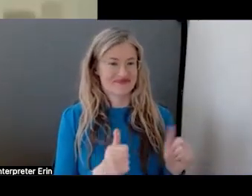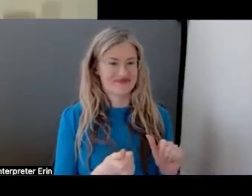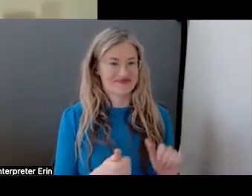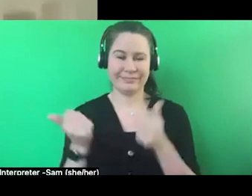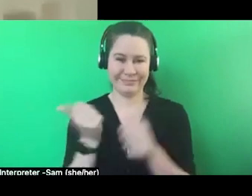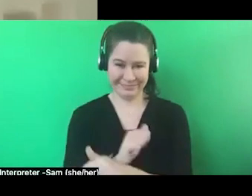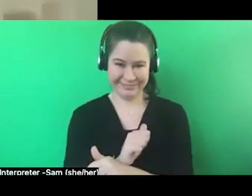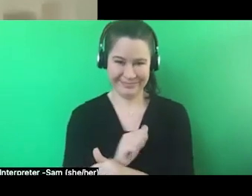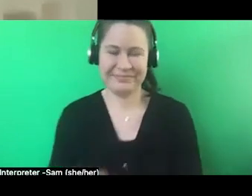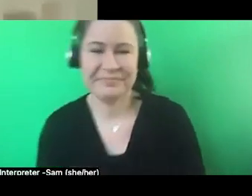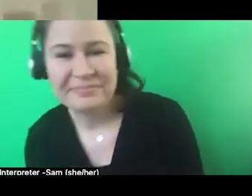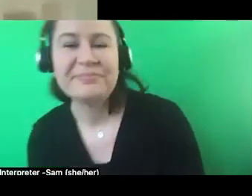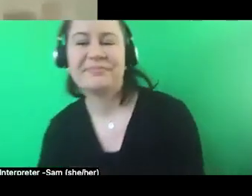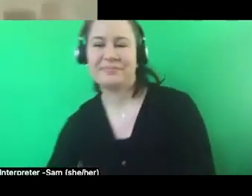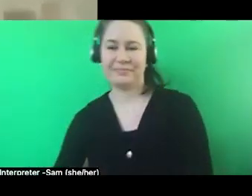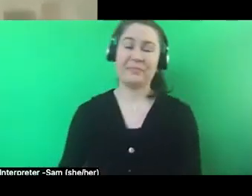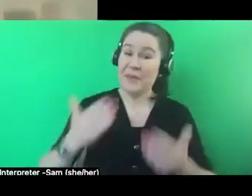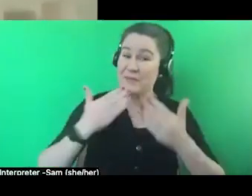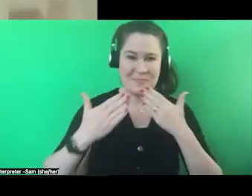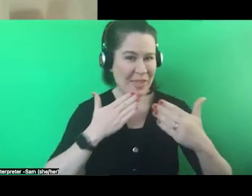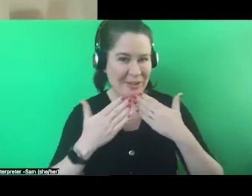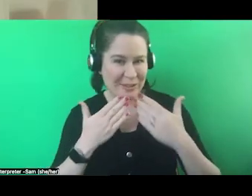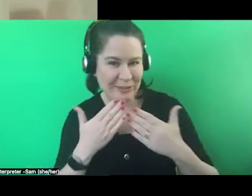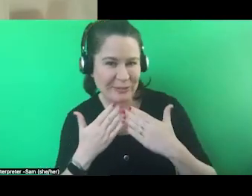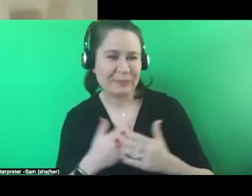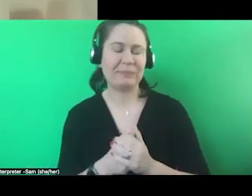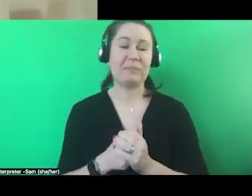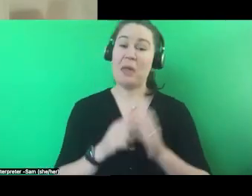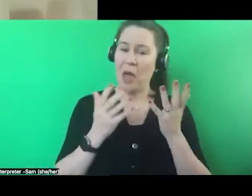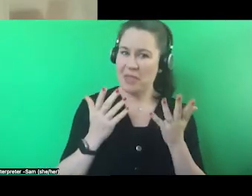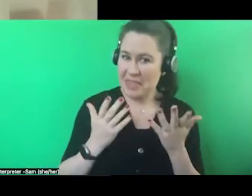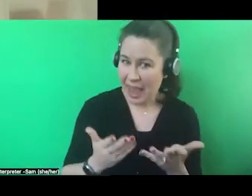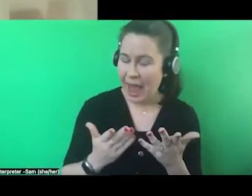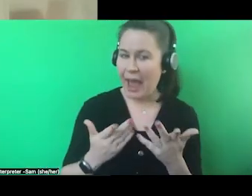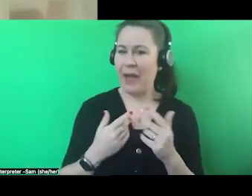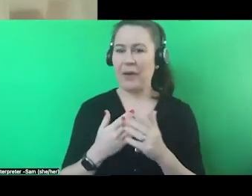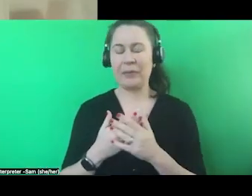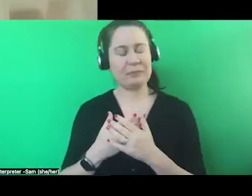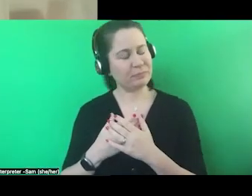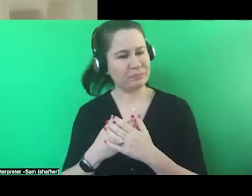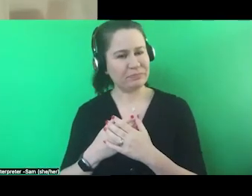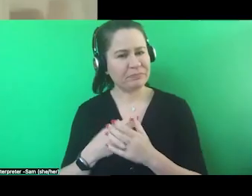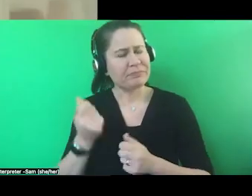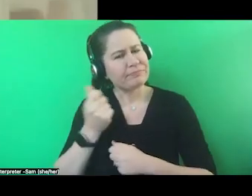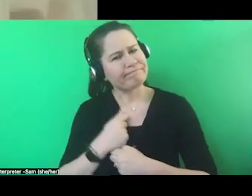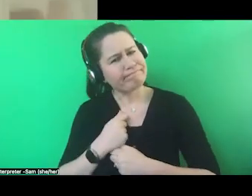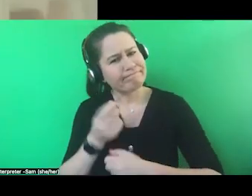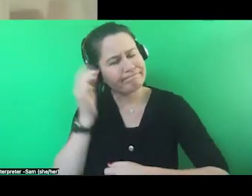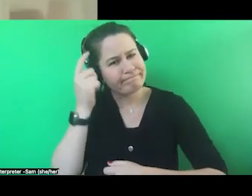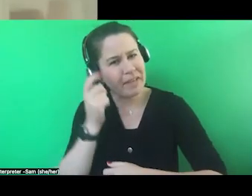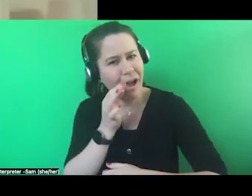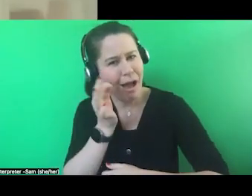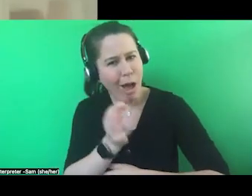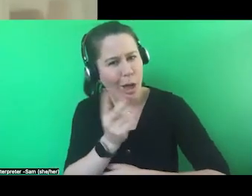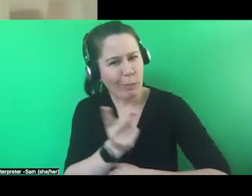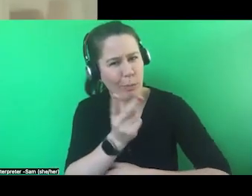Grazie mille. Chiedo a Thank you. entrambe di descriverci Now, molto I sinteticamente qual è kindly stato il cuore della vostra ask you esperienza qua, both dopo che